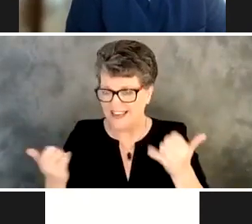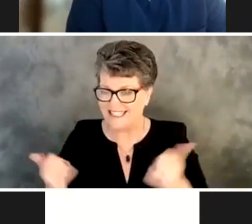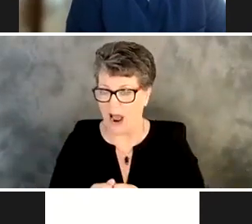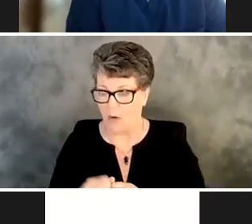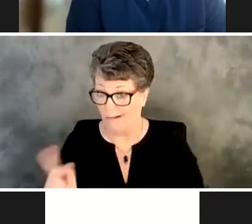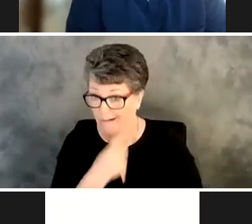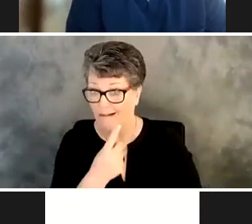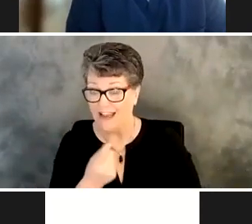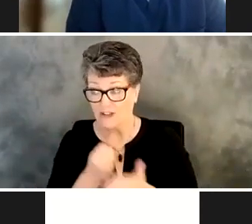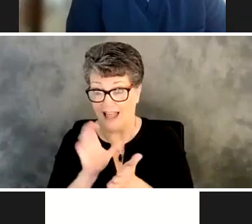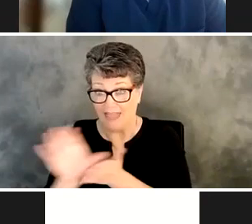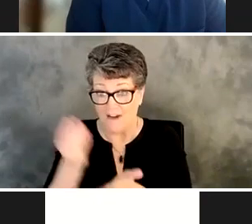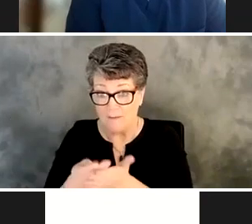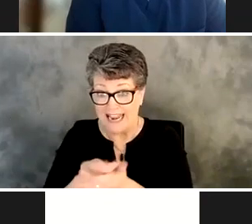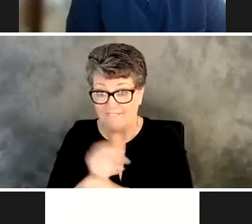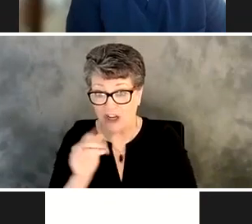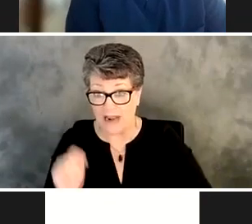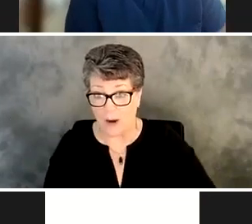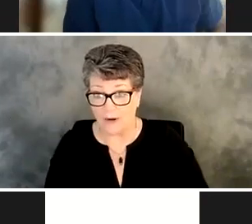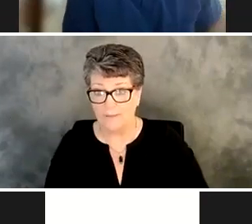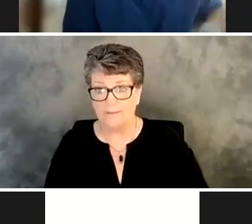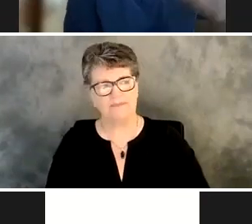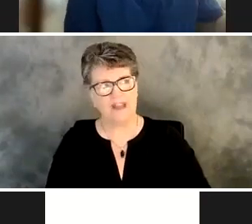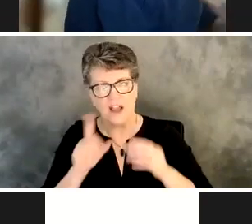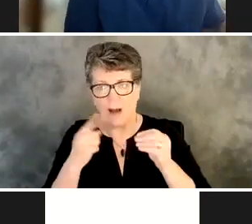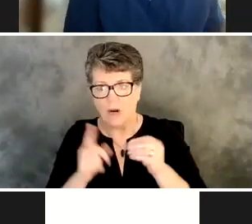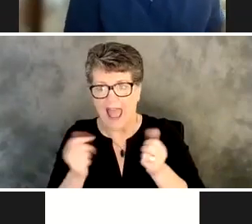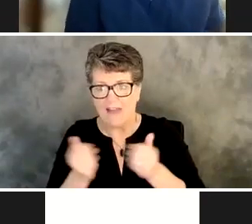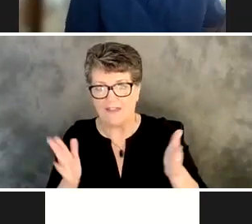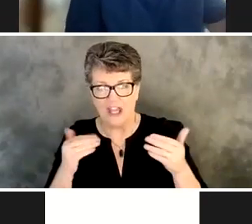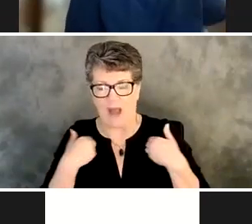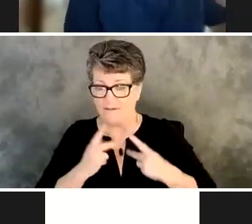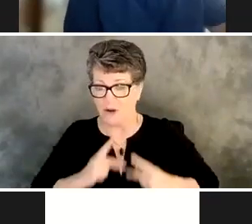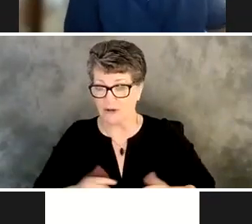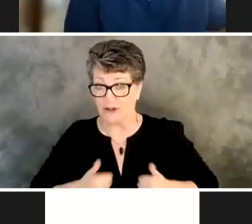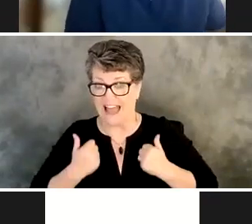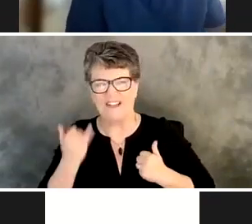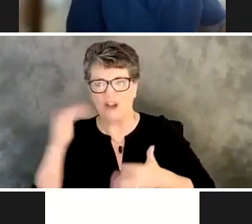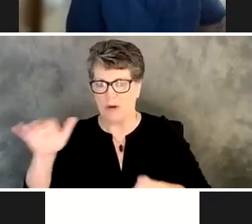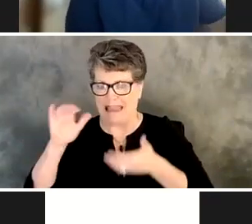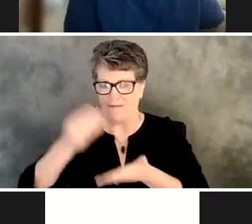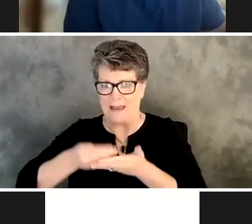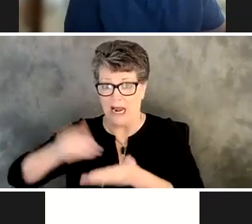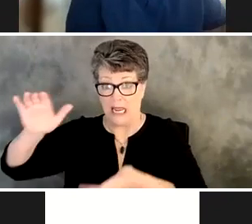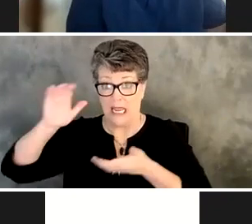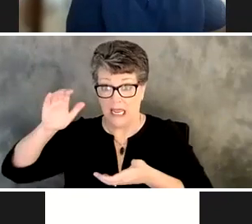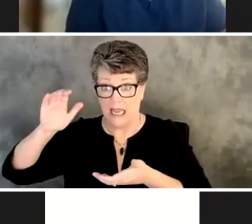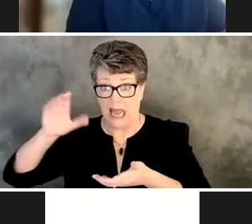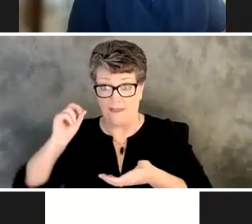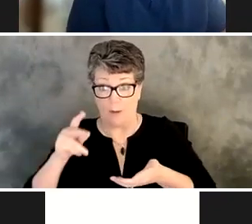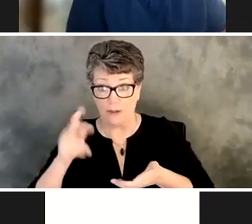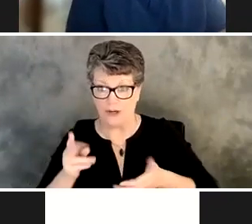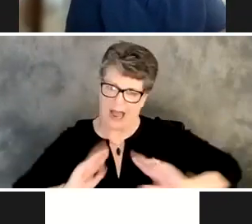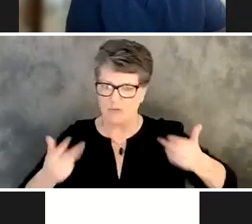know, here's a lot of money to figure it out, right? Think about all the things you have in your personal life. It's like, if only someone gave me this opportunity and the money to do this, I'm ready to